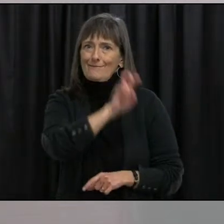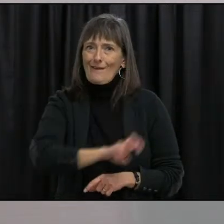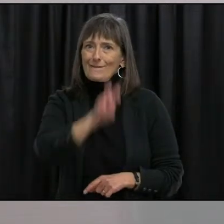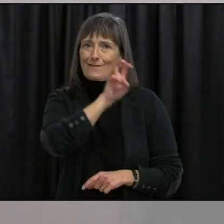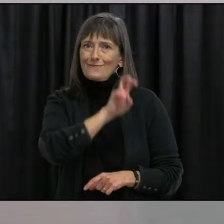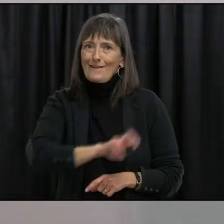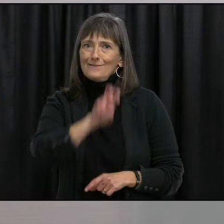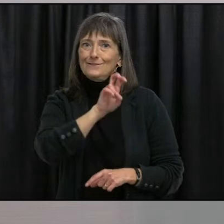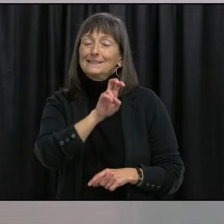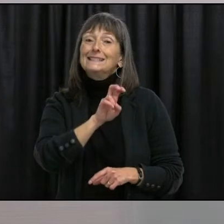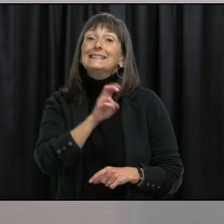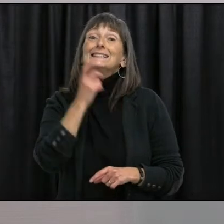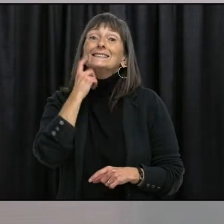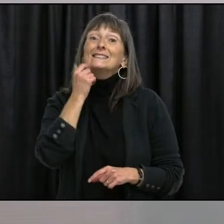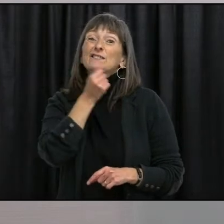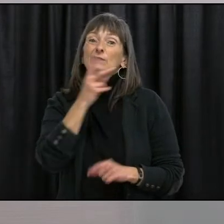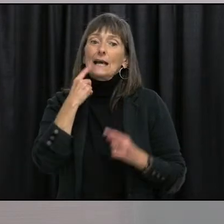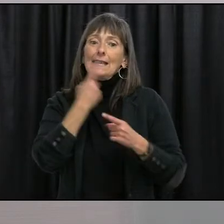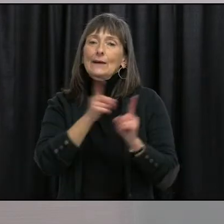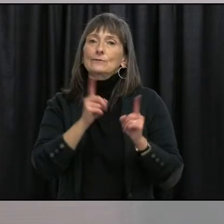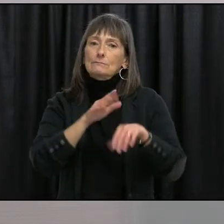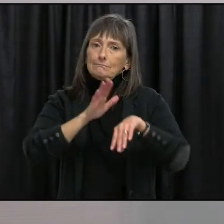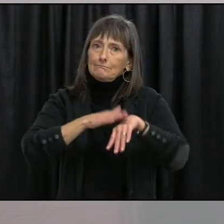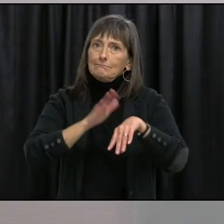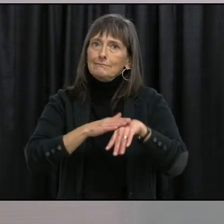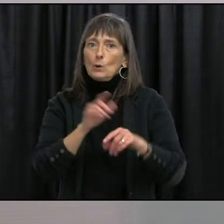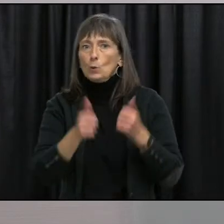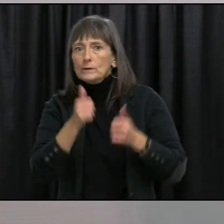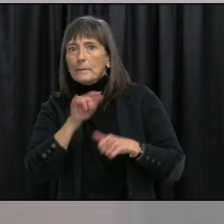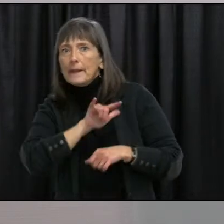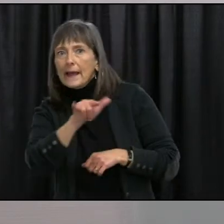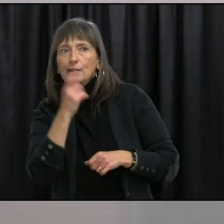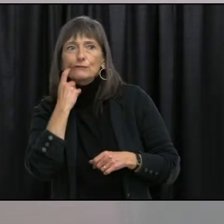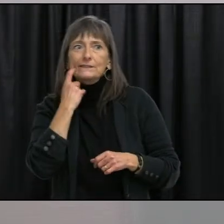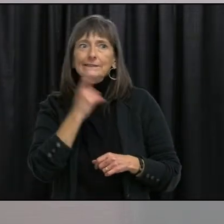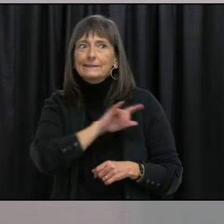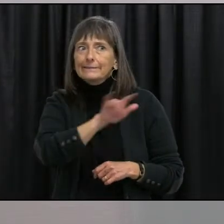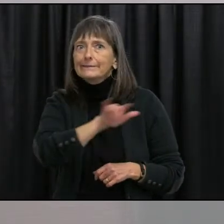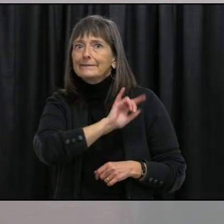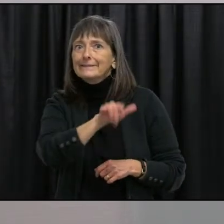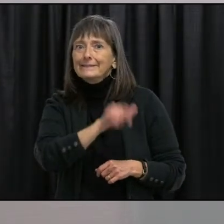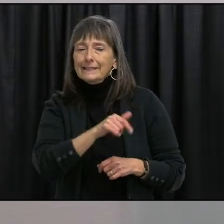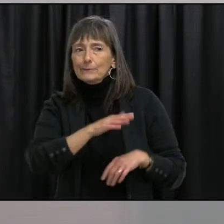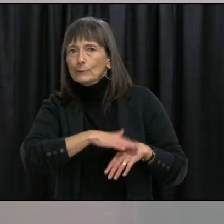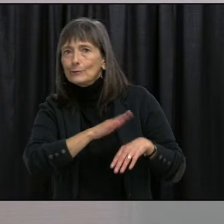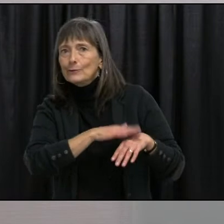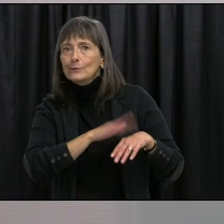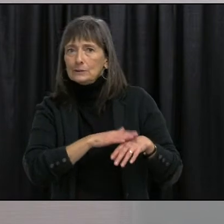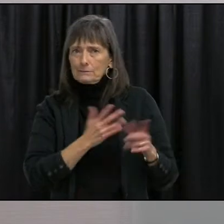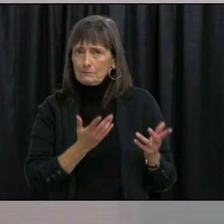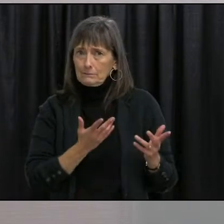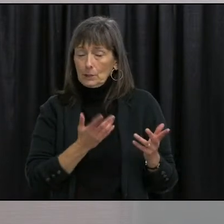travel advisories come down. I was just wondering how many people, if we've seen a big spike in people coming forward as a result of